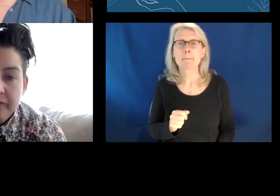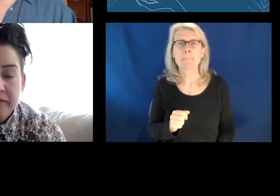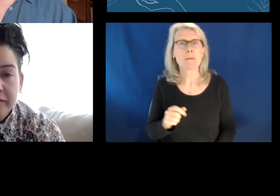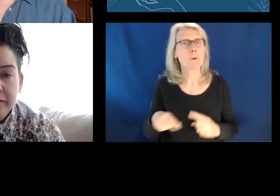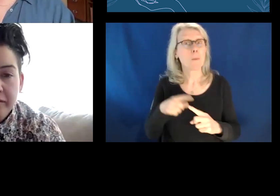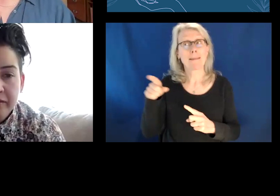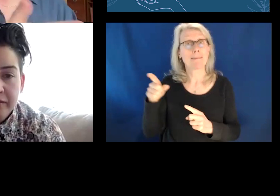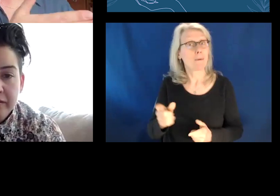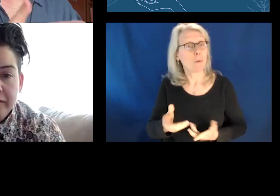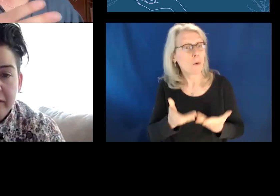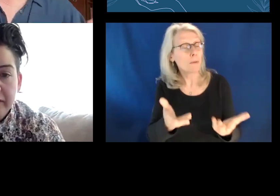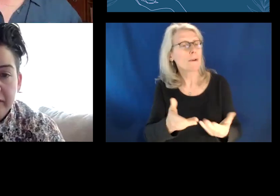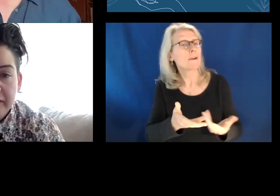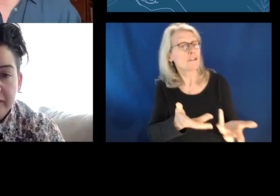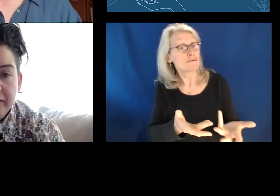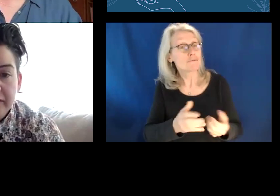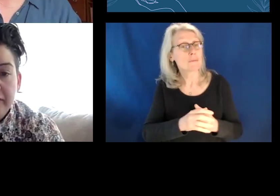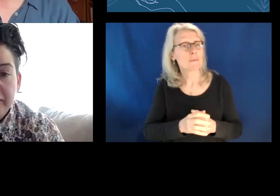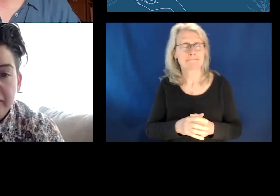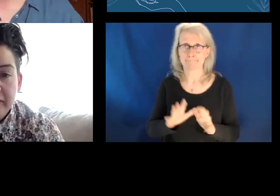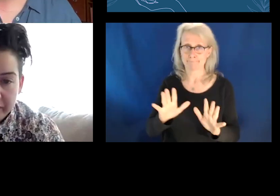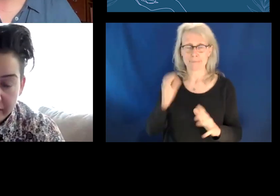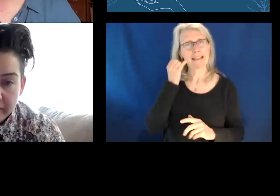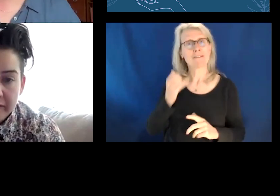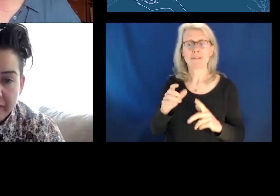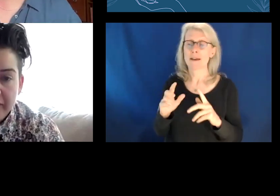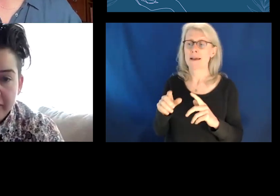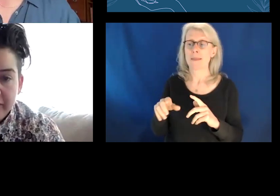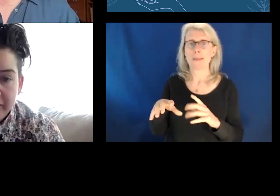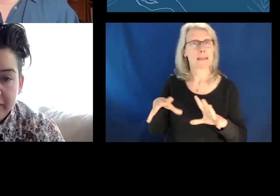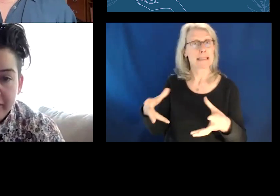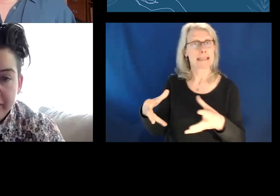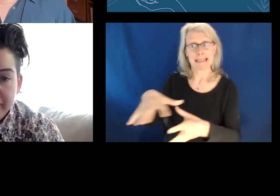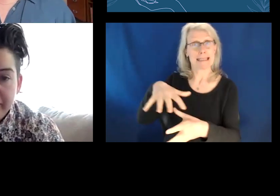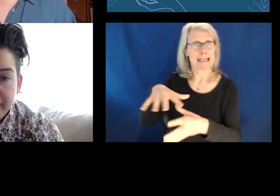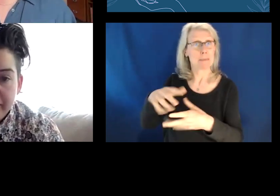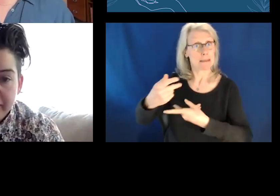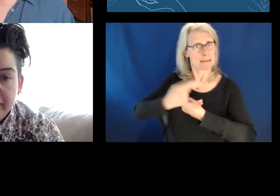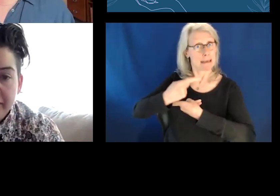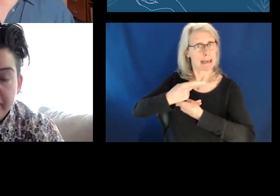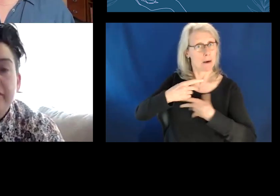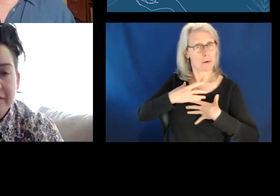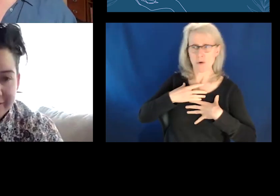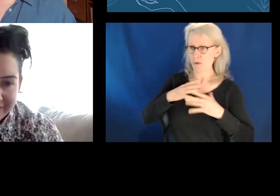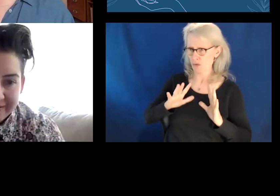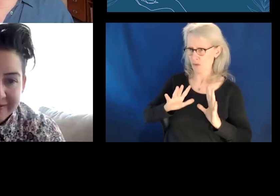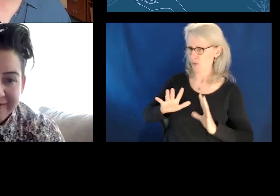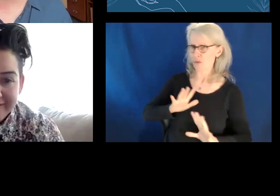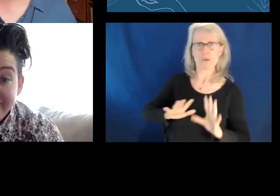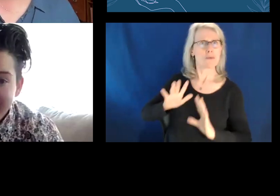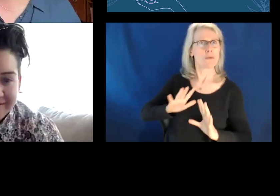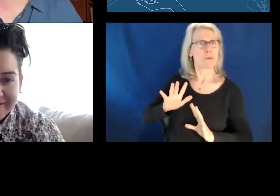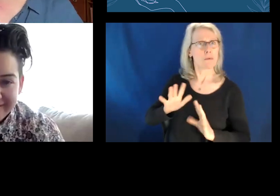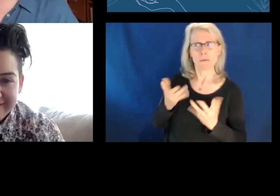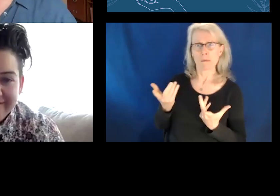me, like, oh no, if my team is taking care of me in a way, I find it disconcerting sometimes when I'm like, what will I